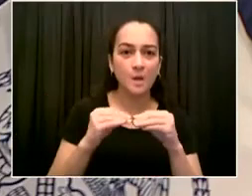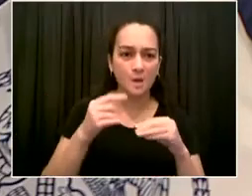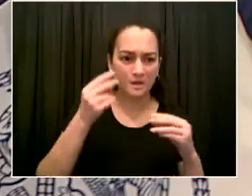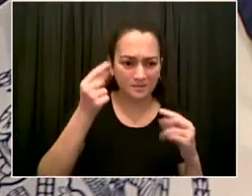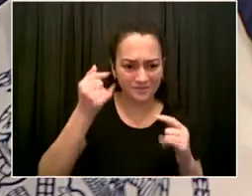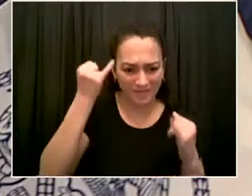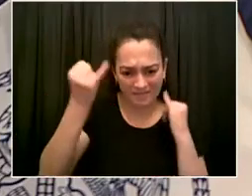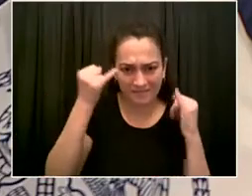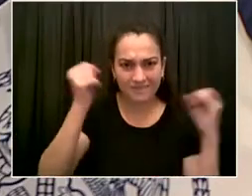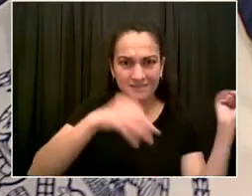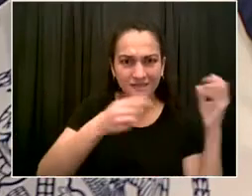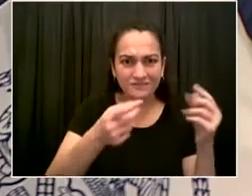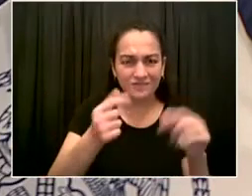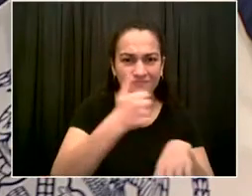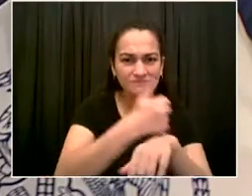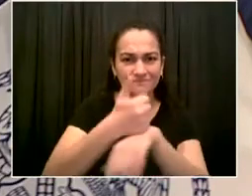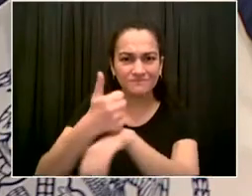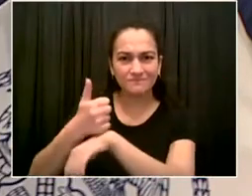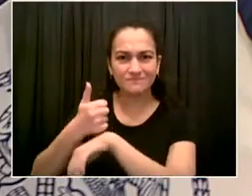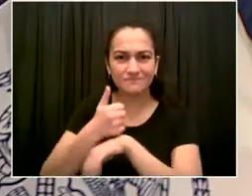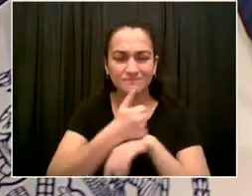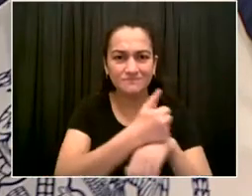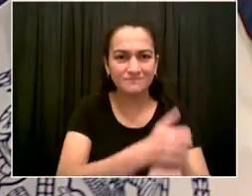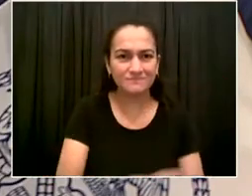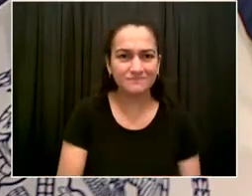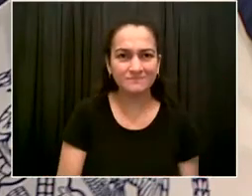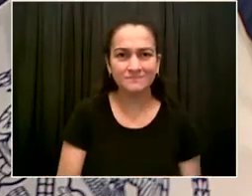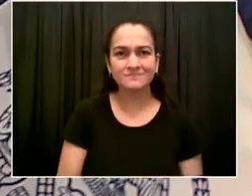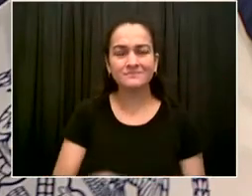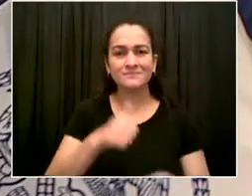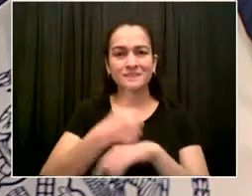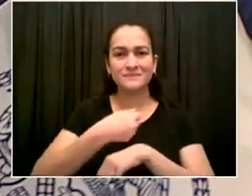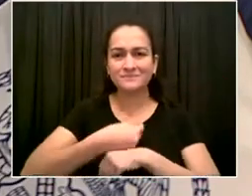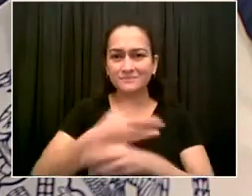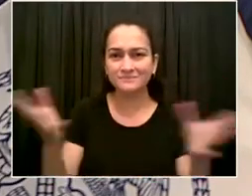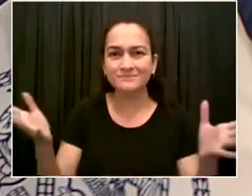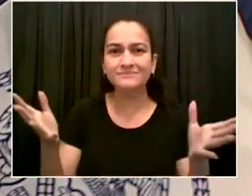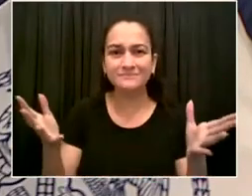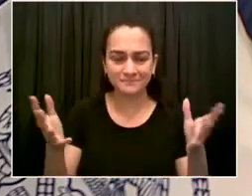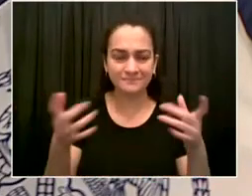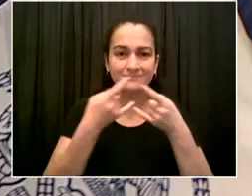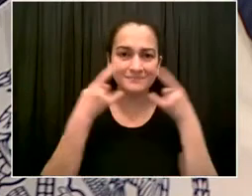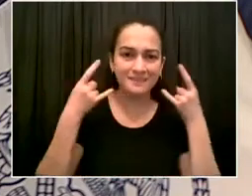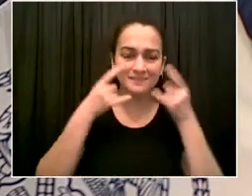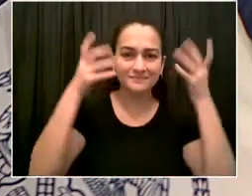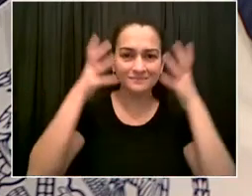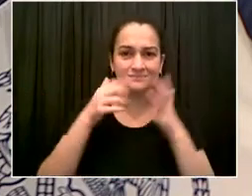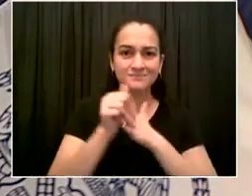history of New York City. I think there's a lot that says this city responded very powerfully.